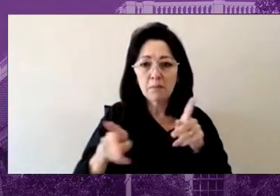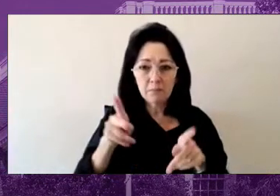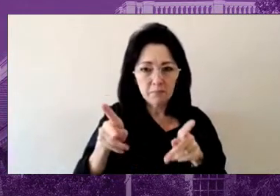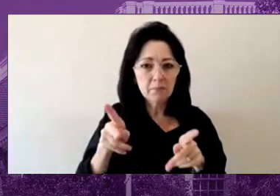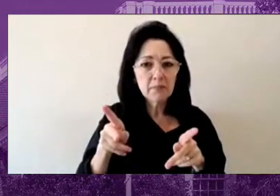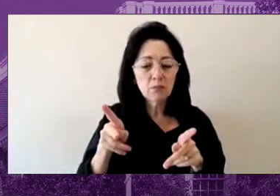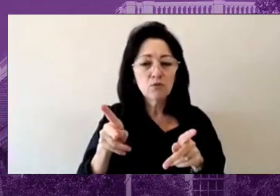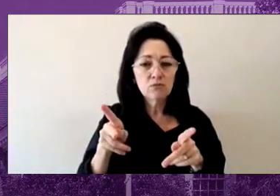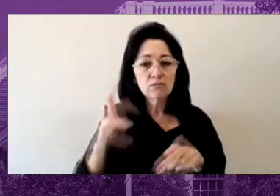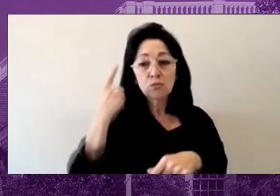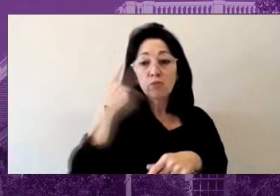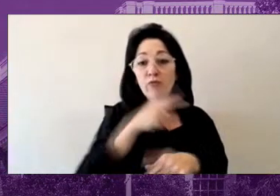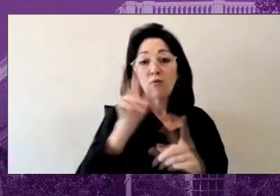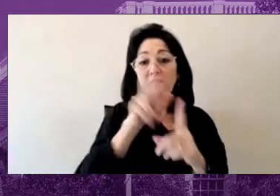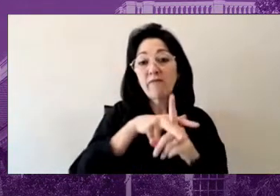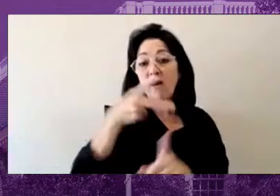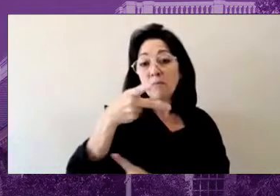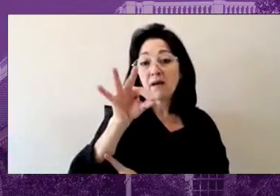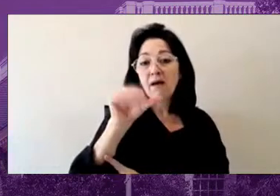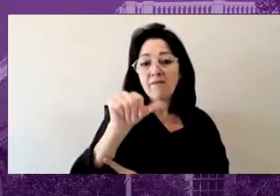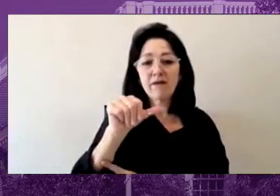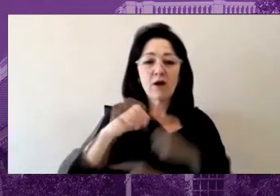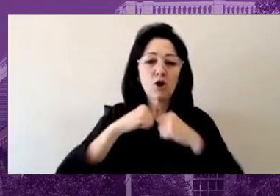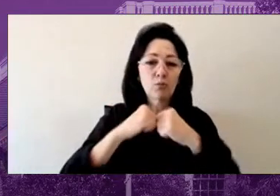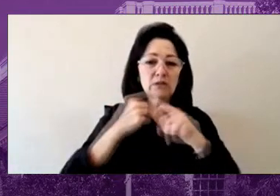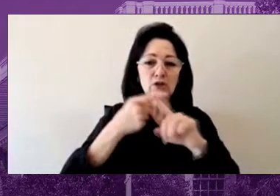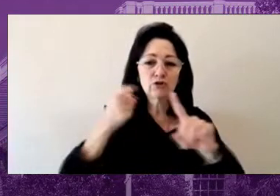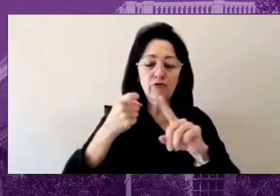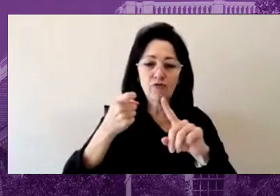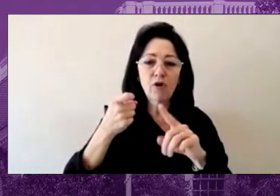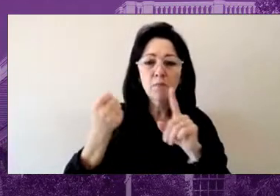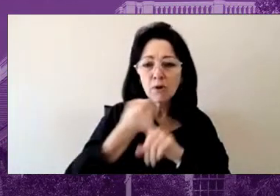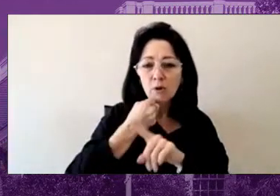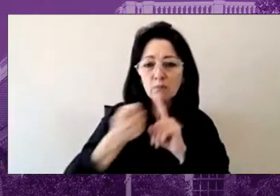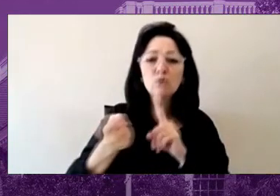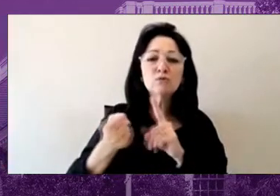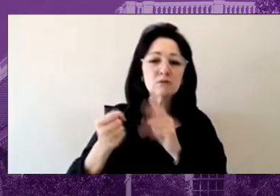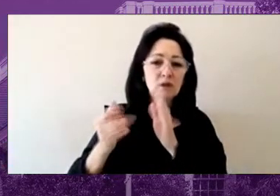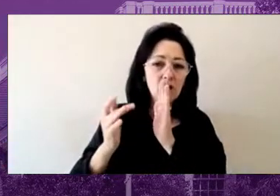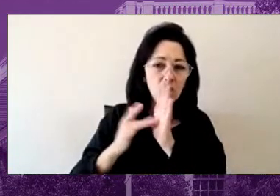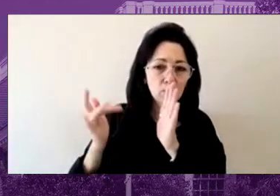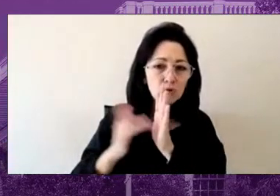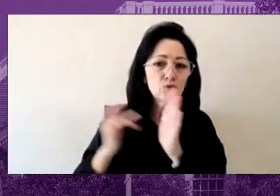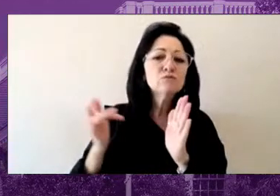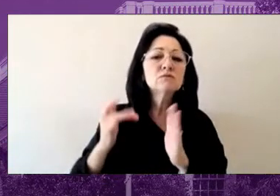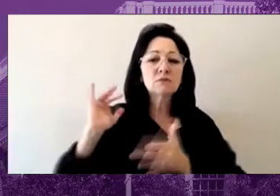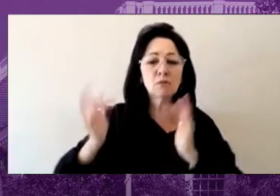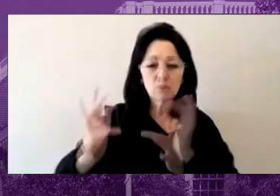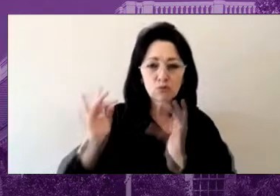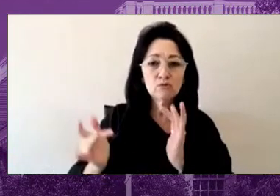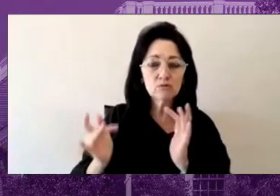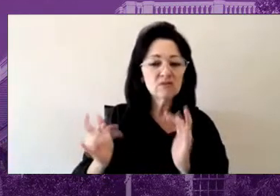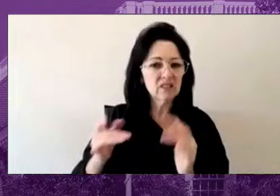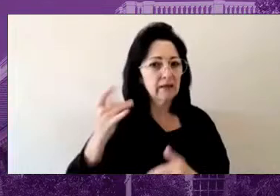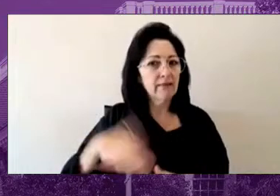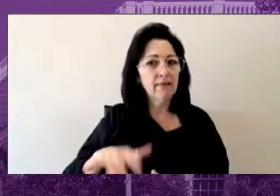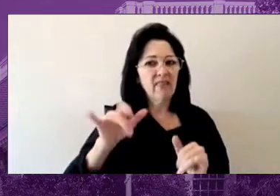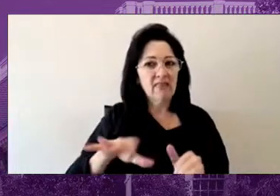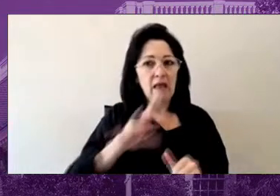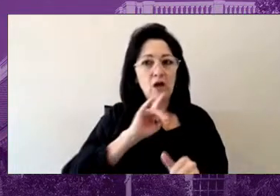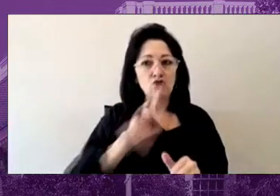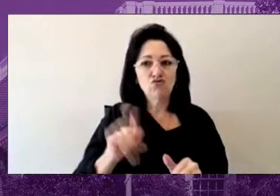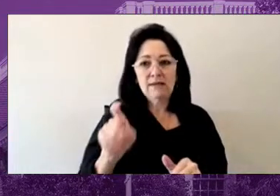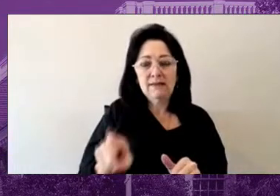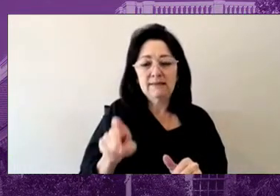platforms. As the judge explained, it was quite a partnership to ensure that the protection from